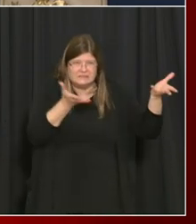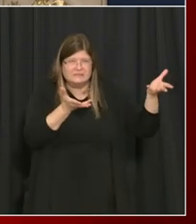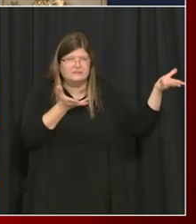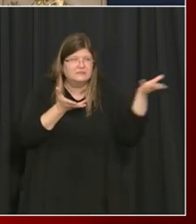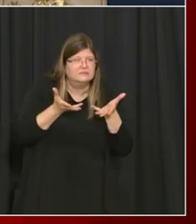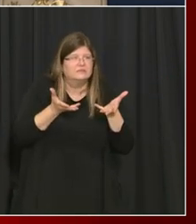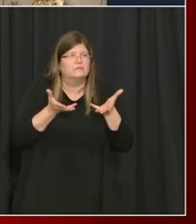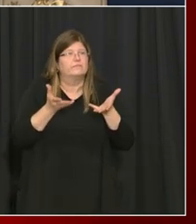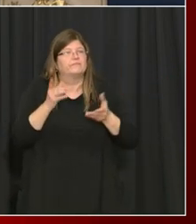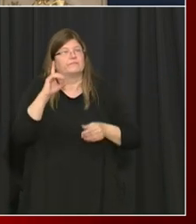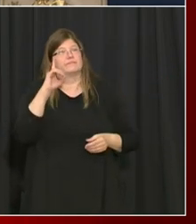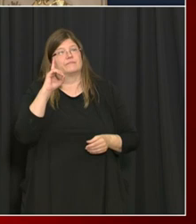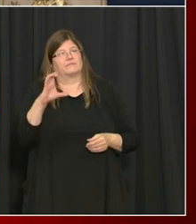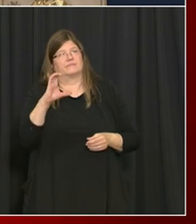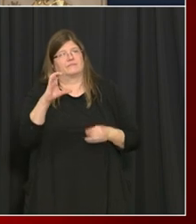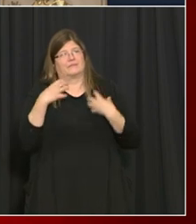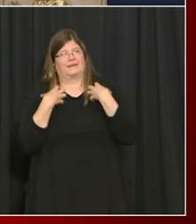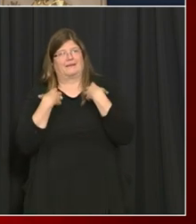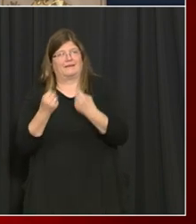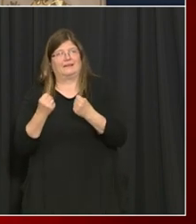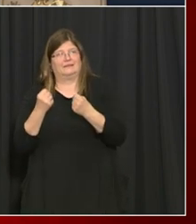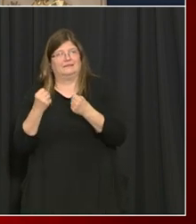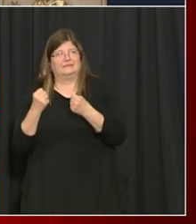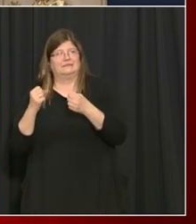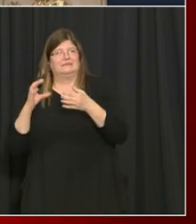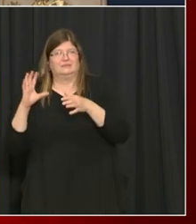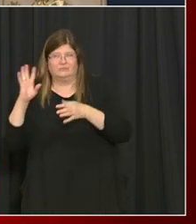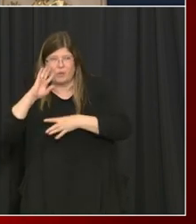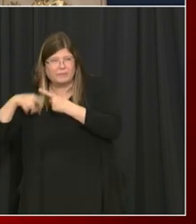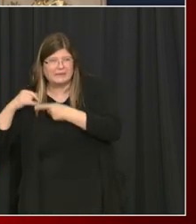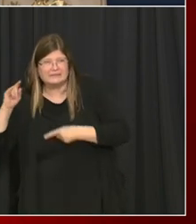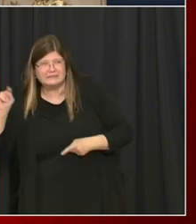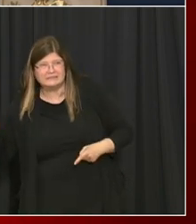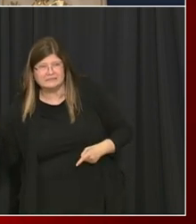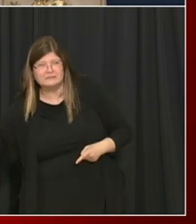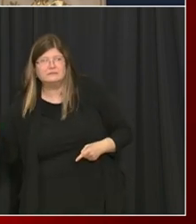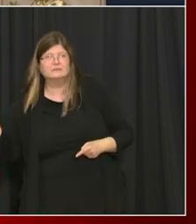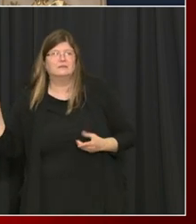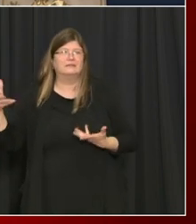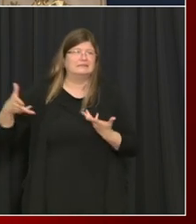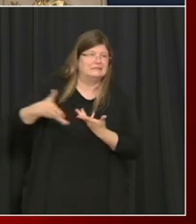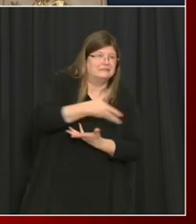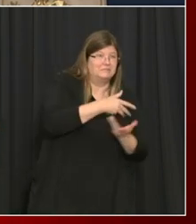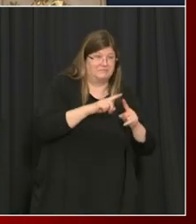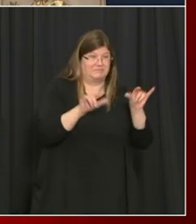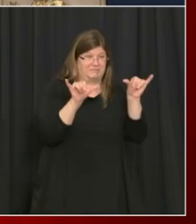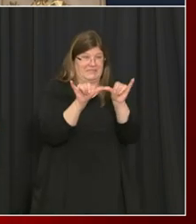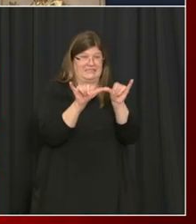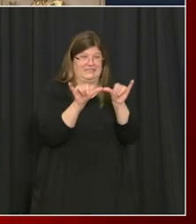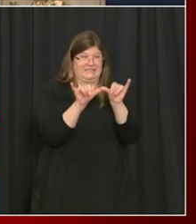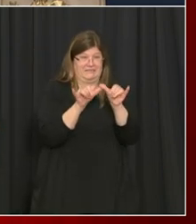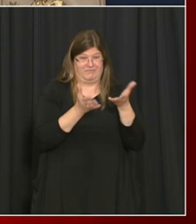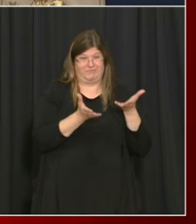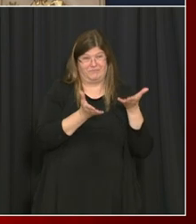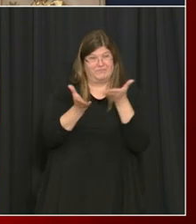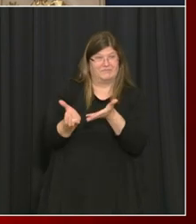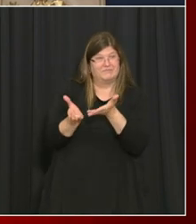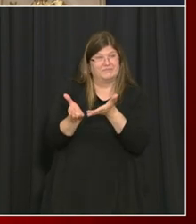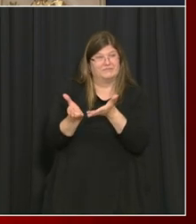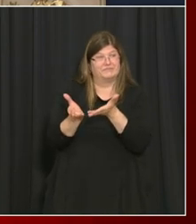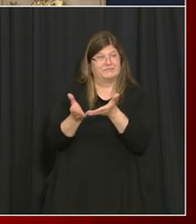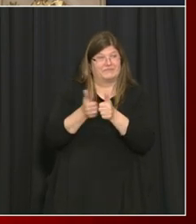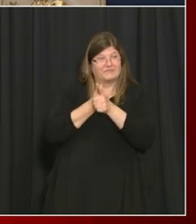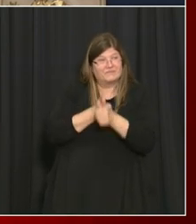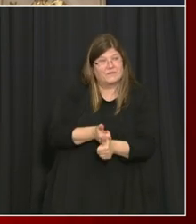did mention that and talk about it, and it was talked about internally. But the metrics that were recommended to me to follow